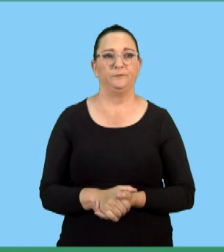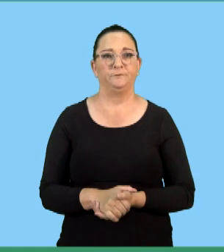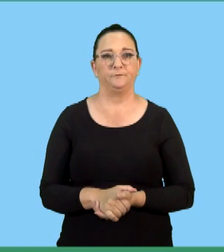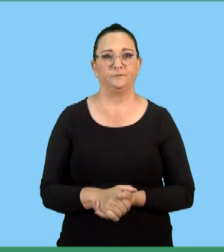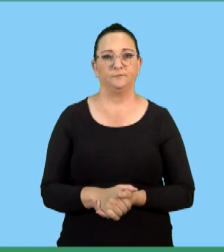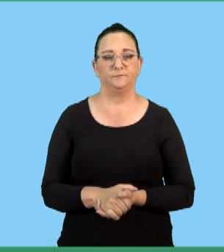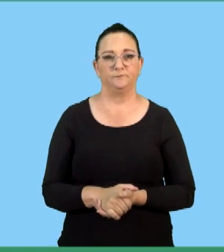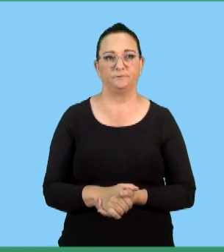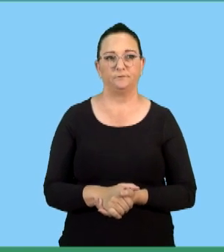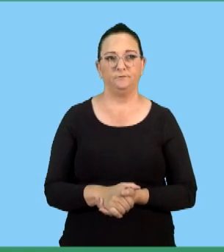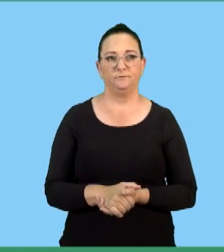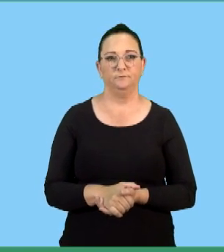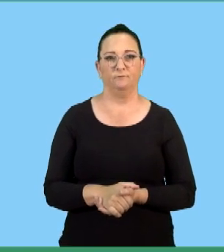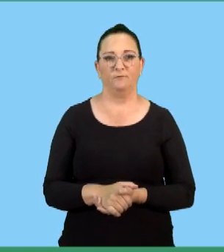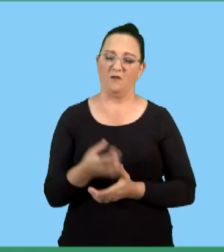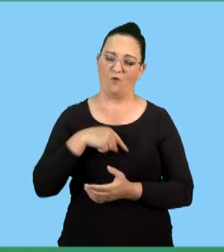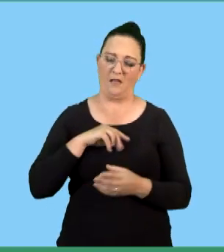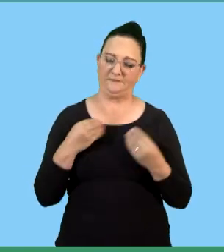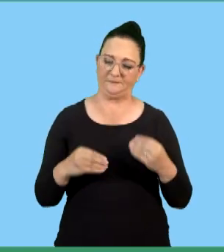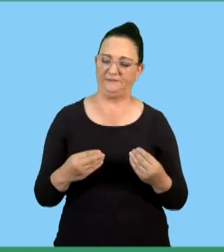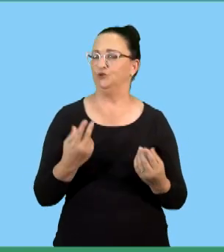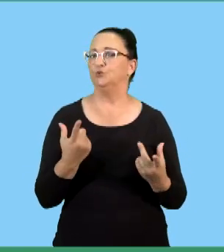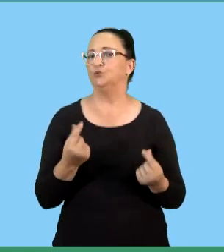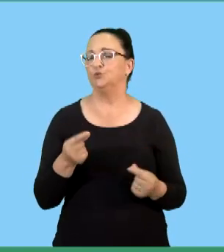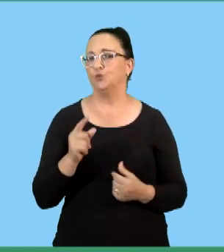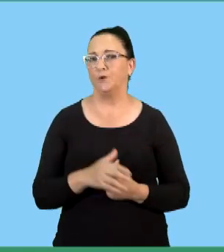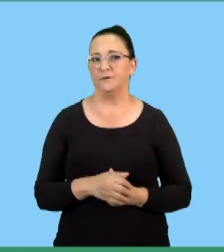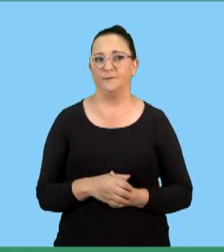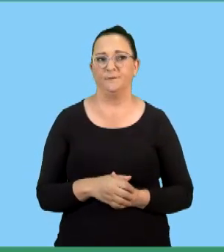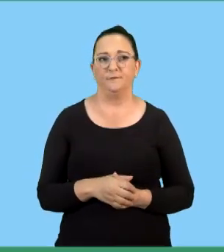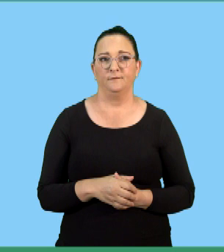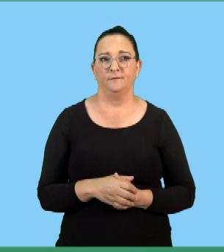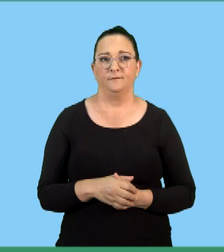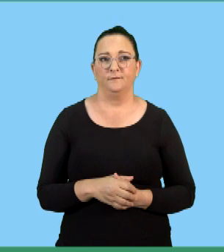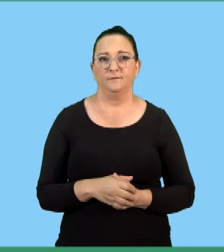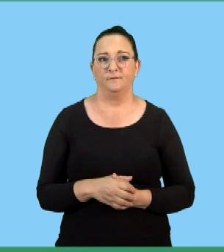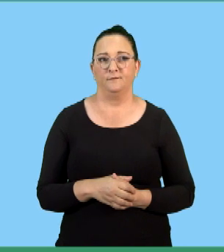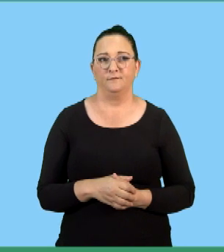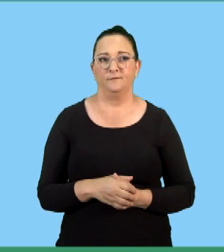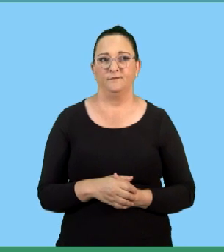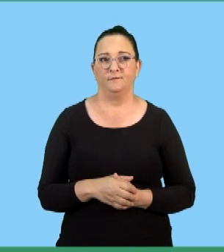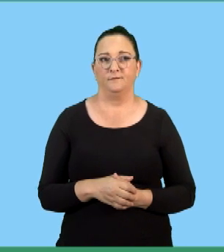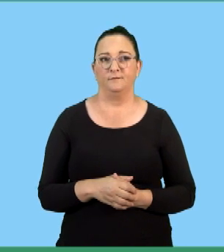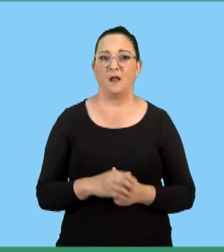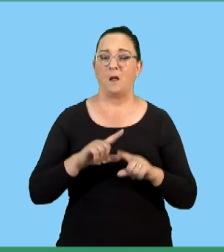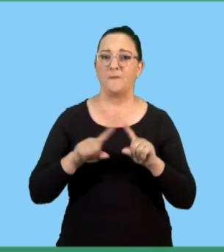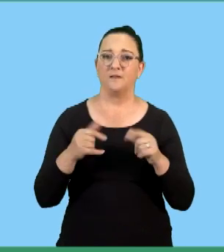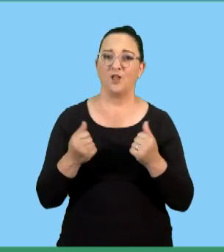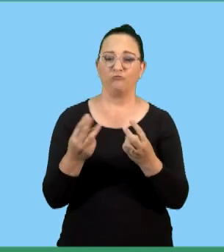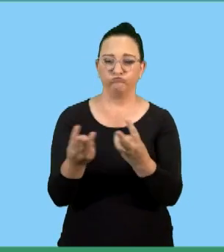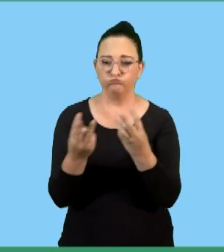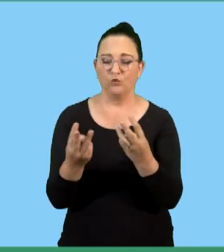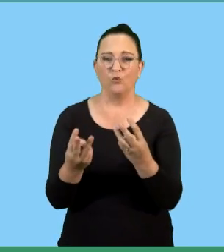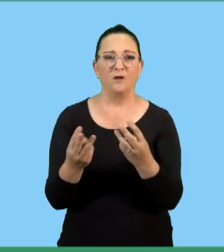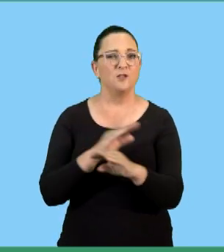Act says or requires from us as a business? What must we do? Employees should not be unfairly